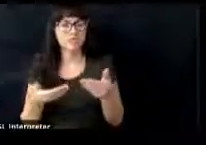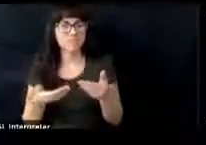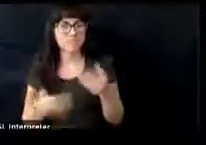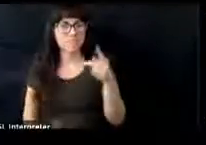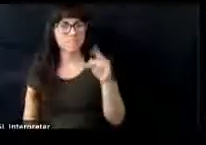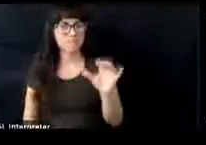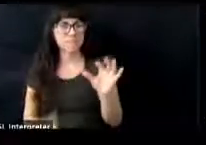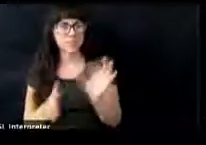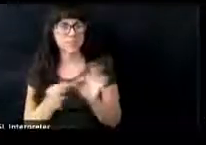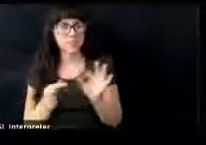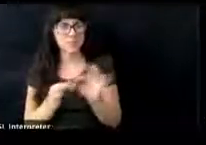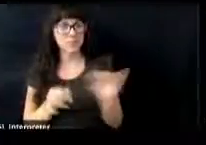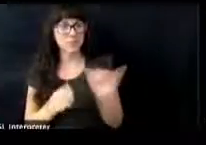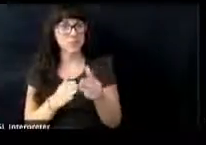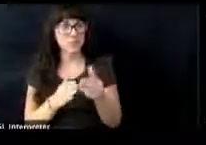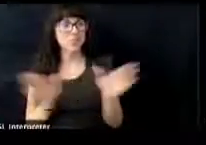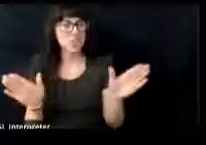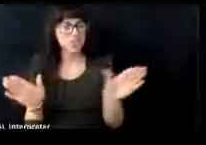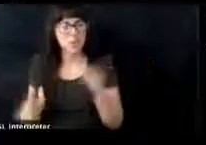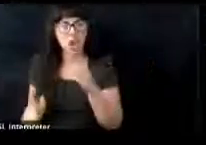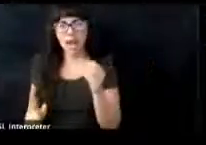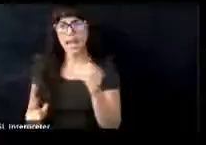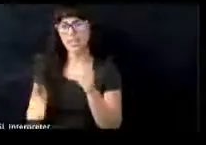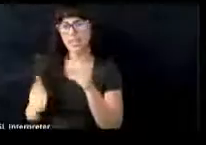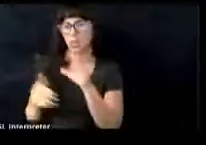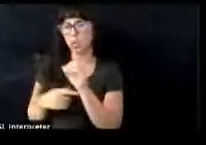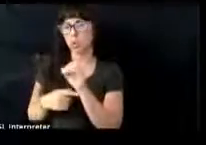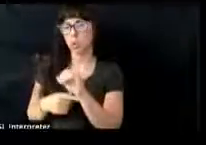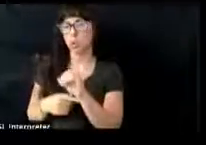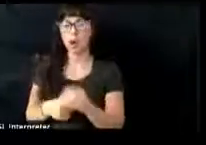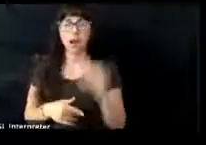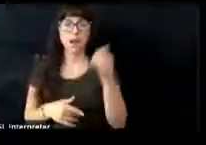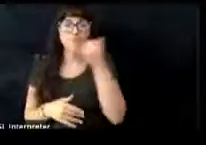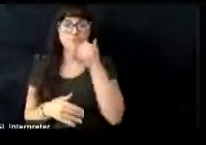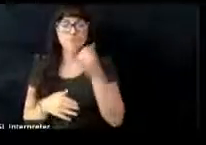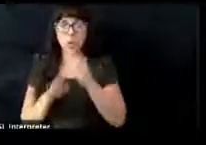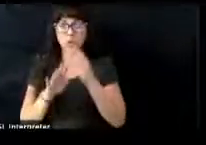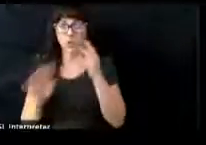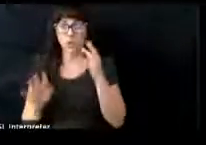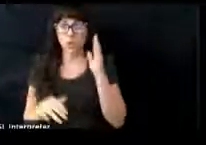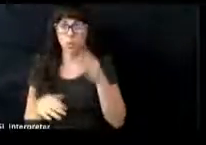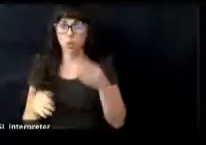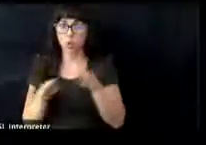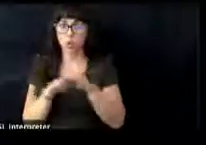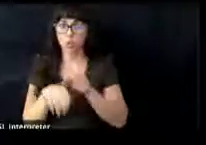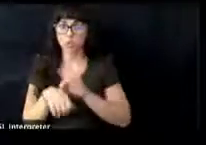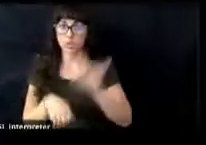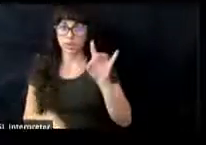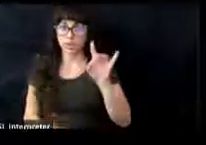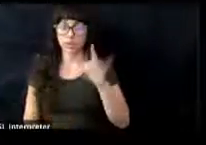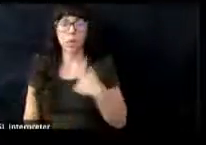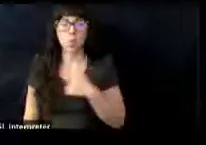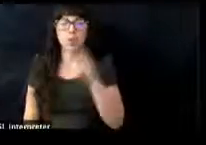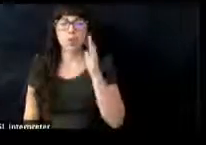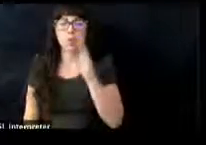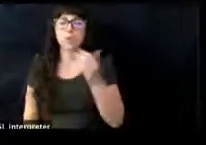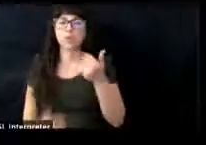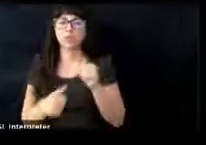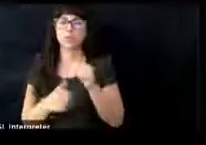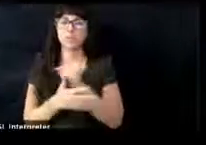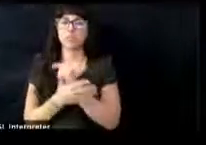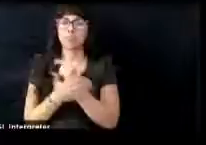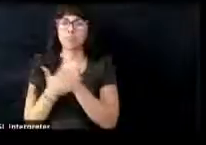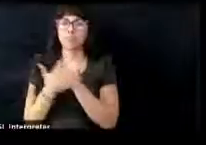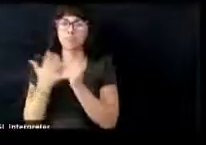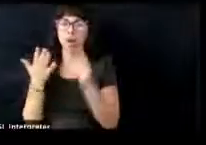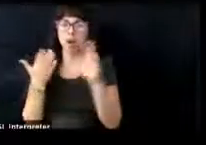time. The phone line for public input and public comment will close at 8 p.m. We will get to all the callers who were